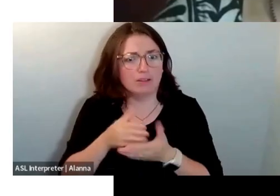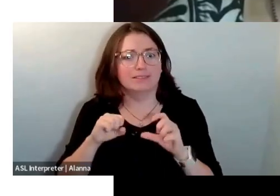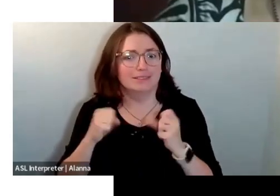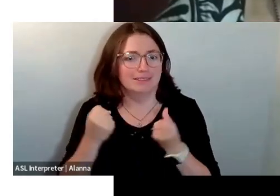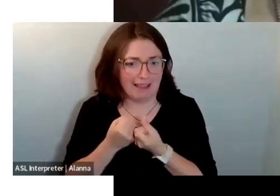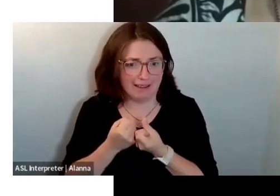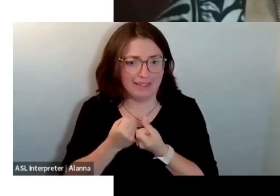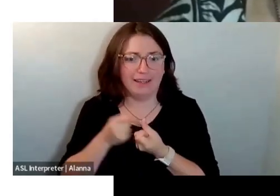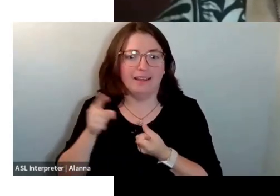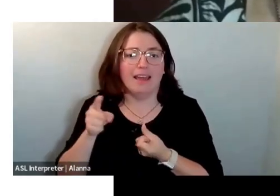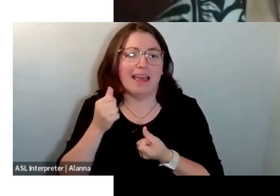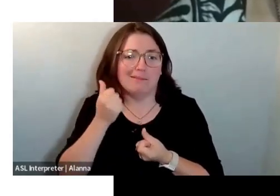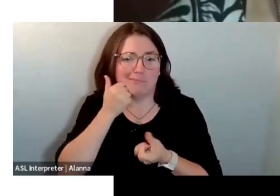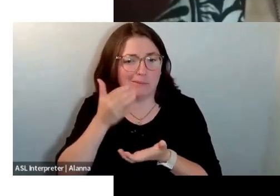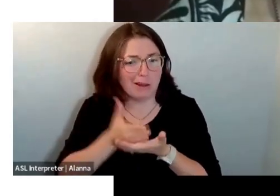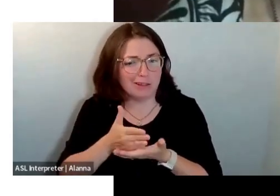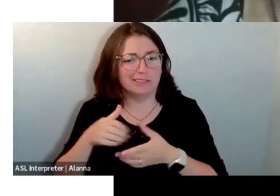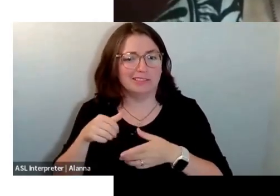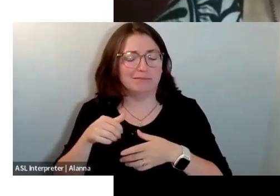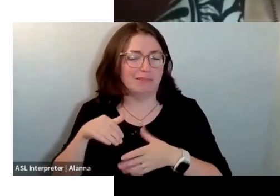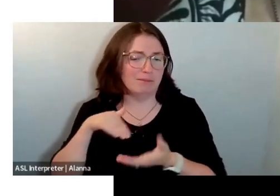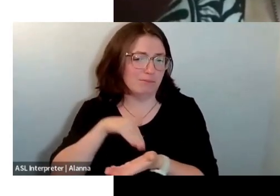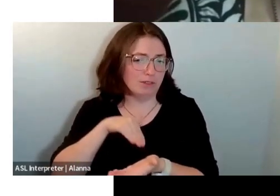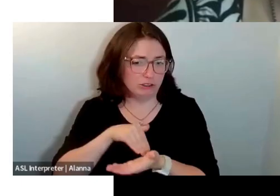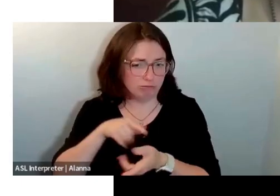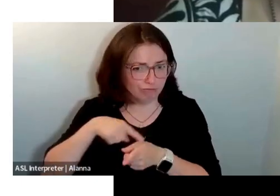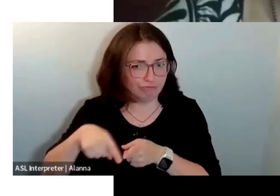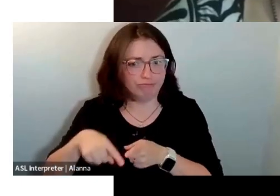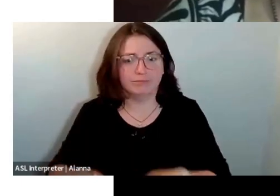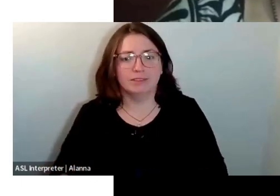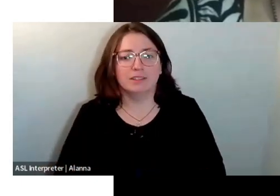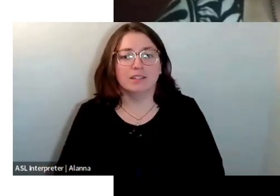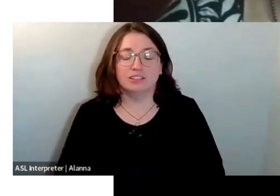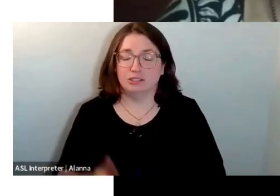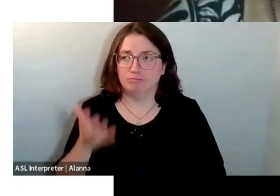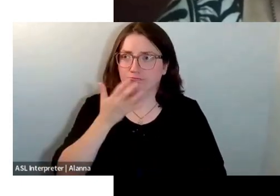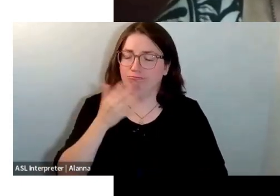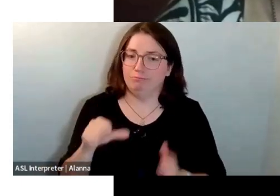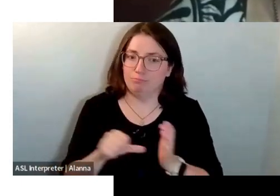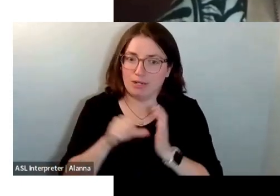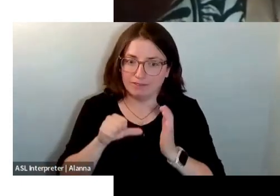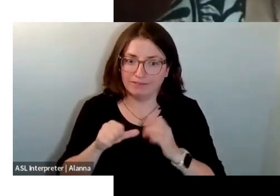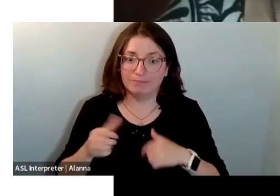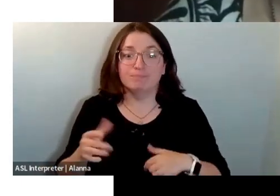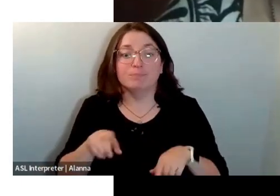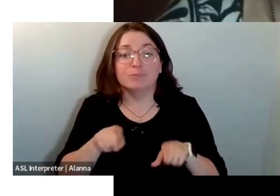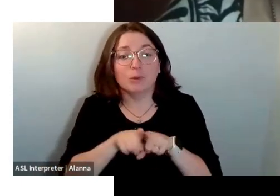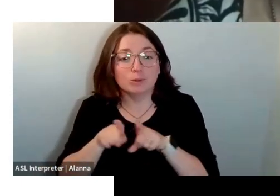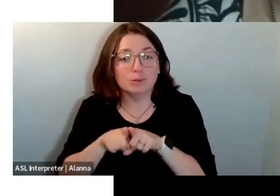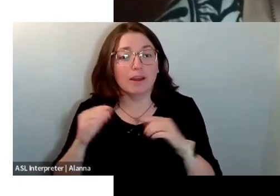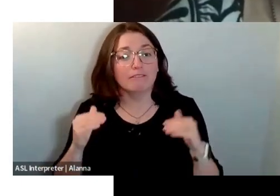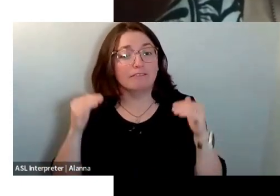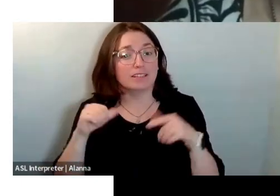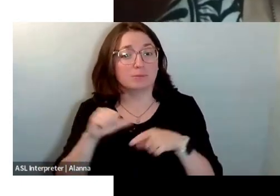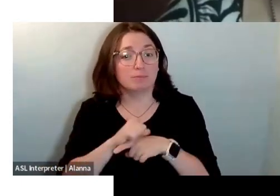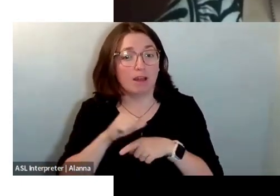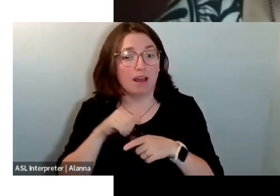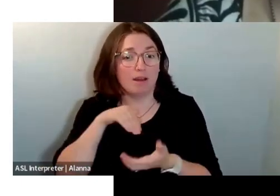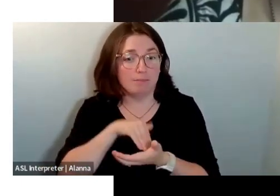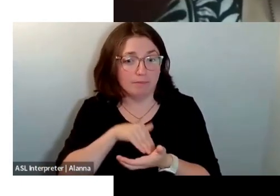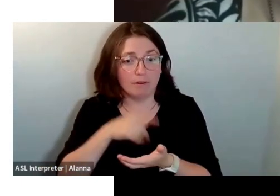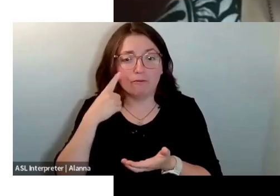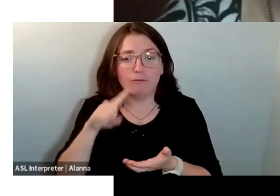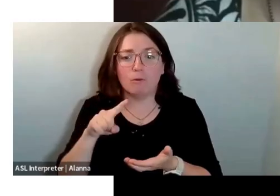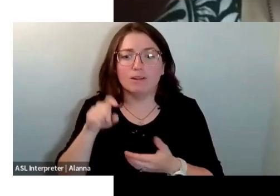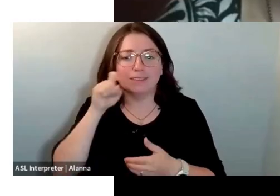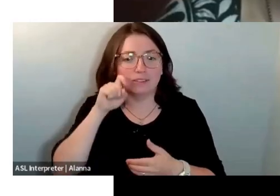also an advanced practitioner in optimal sexual experiences group couples therapy. Pebble is the founder and medical director of the Rochester